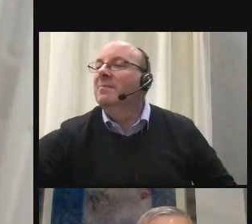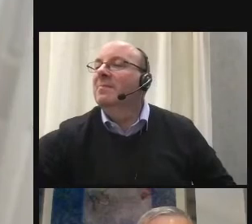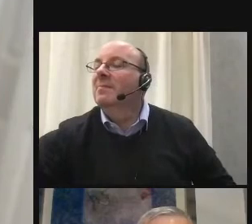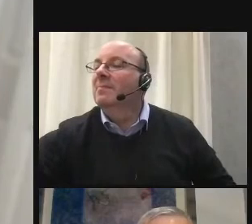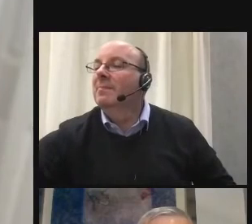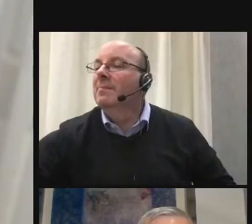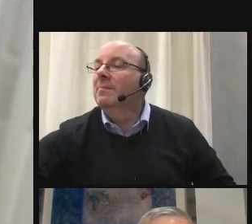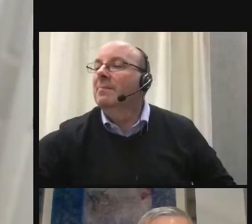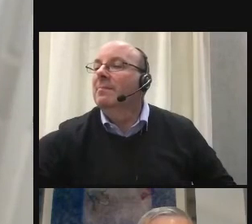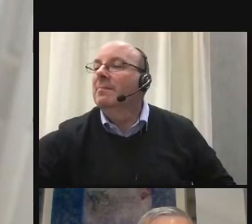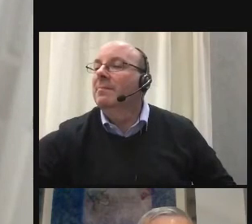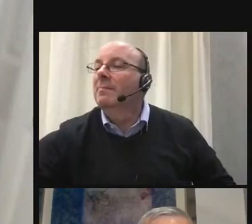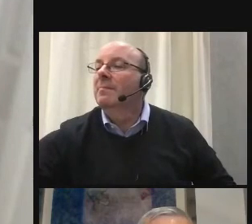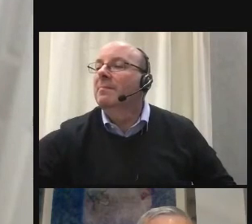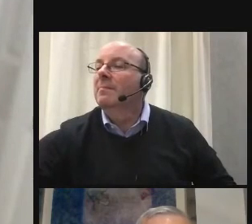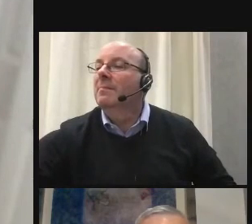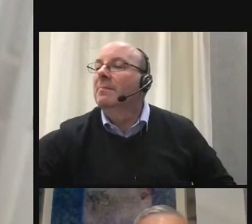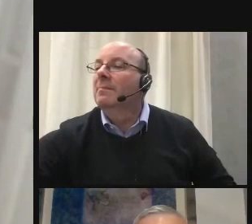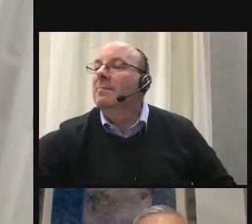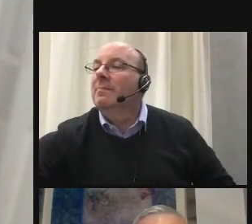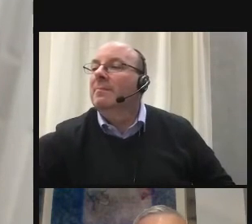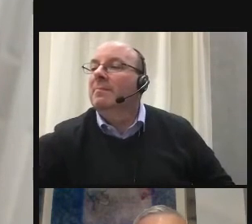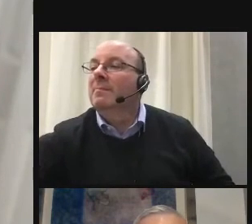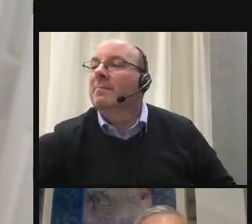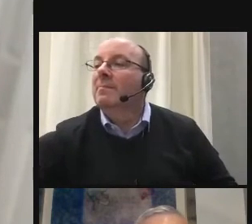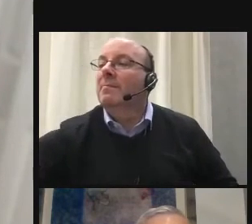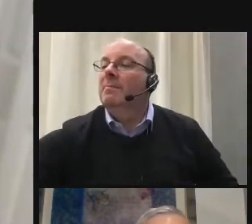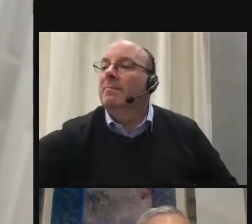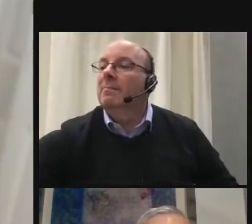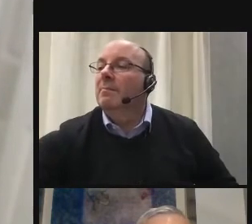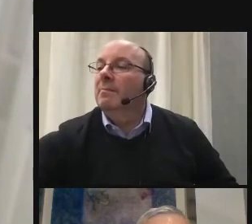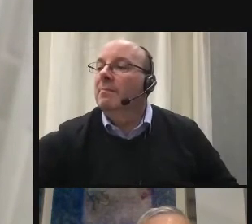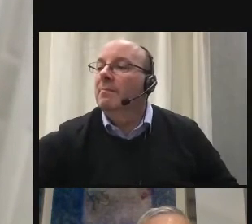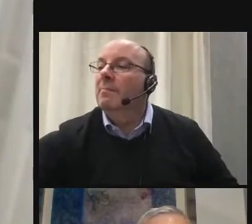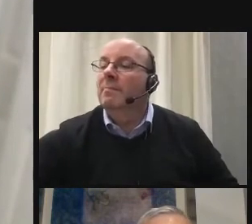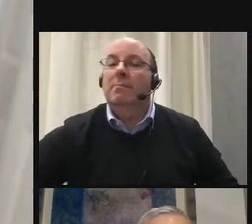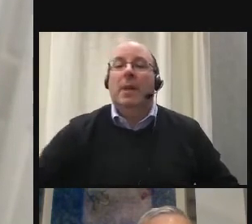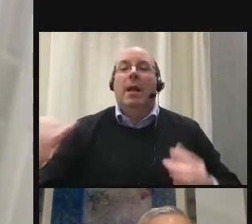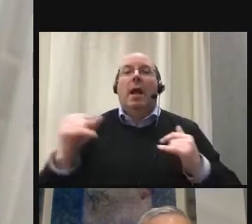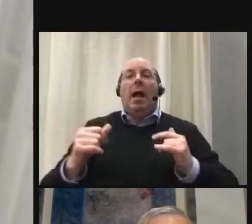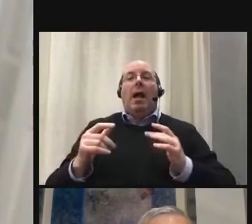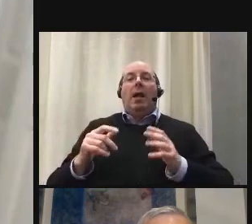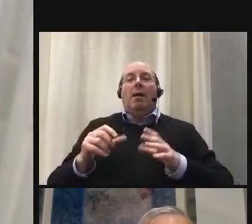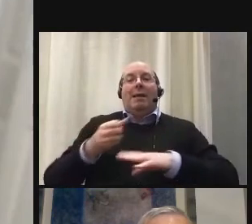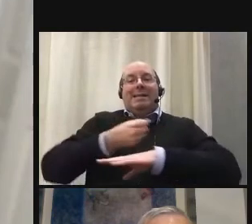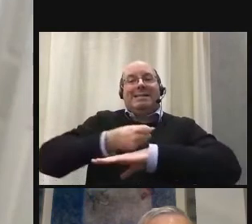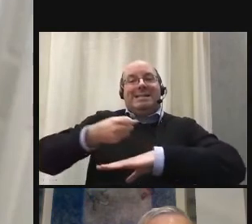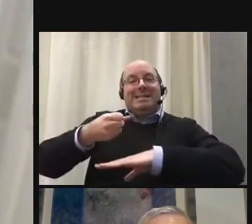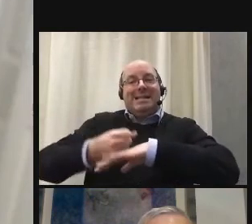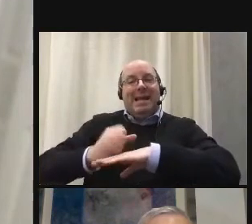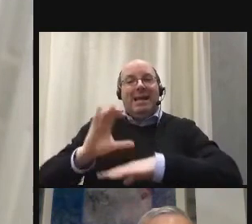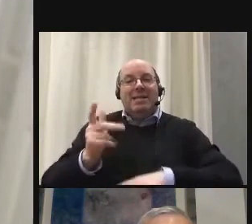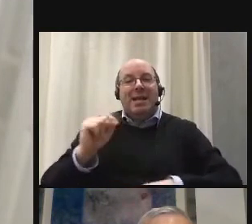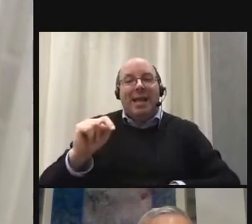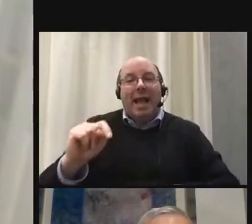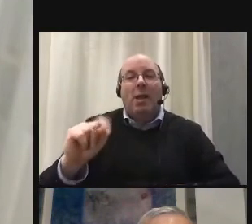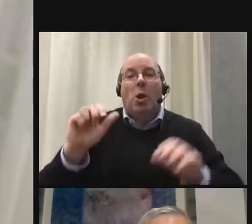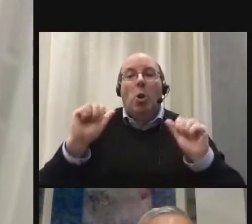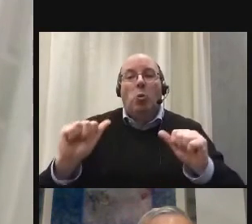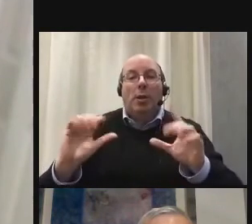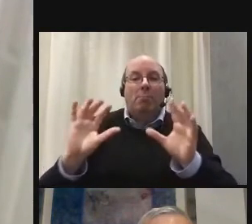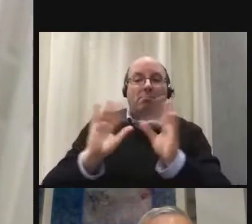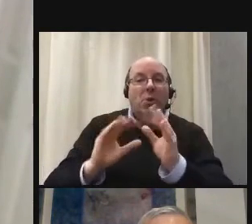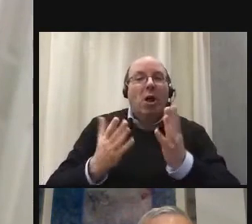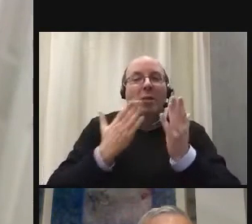I'm going to offer this prayer blessing, if you can use the stage chat to offer something that you're grateful